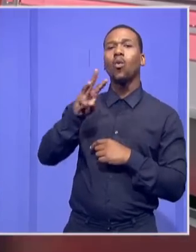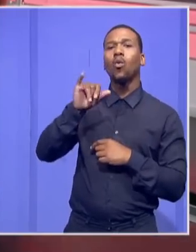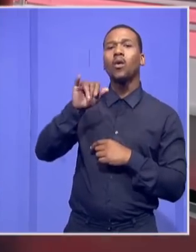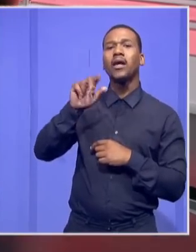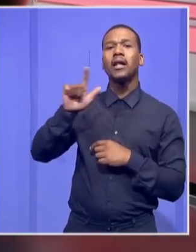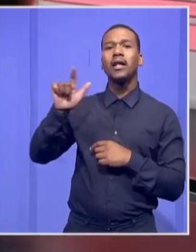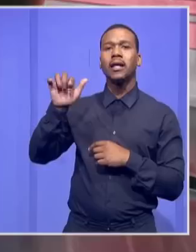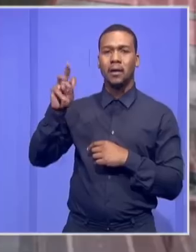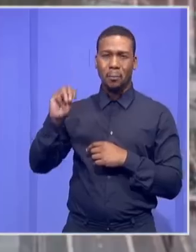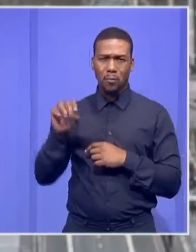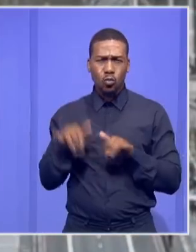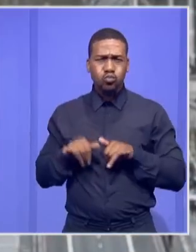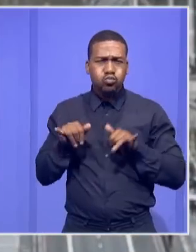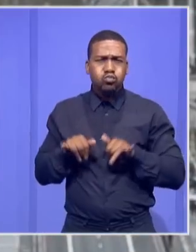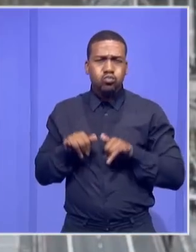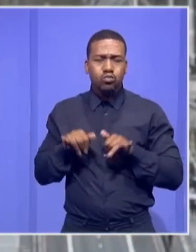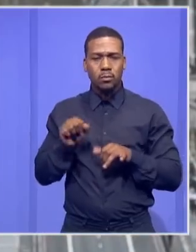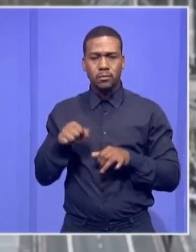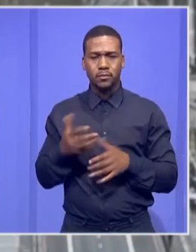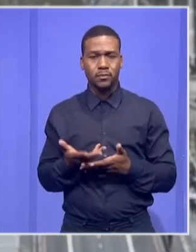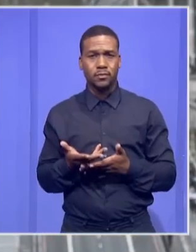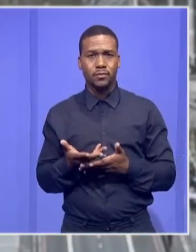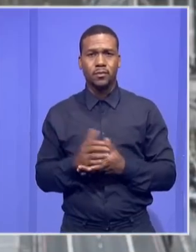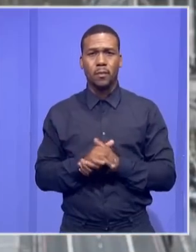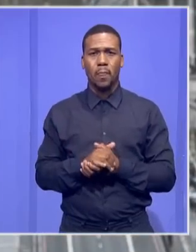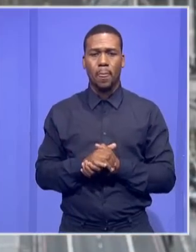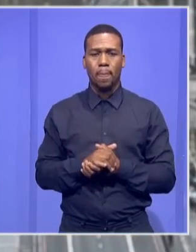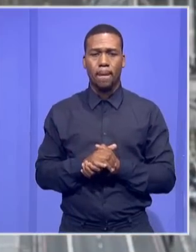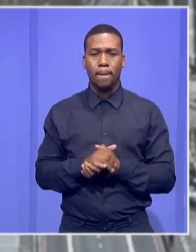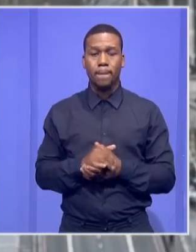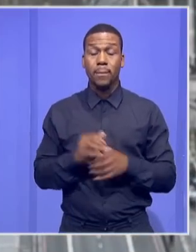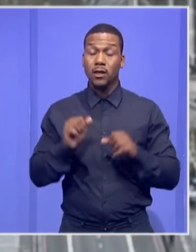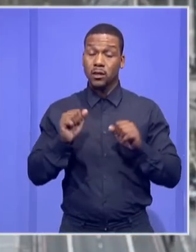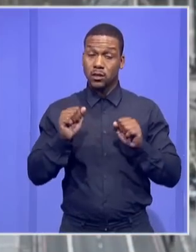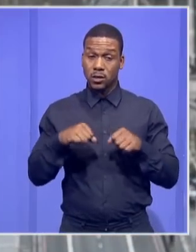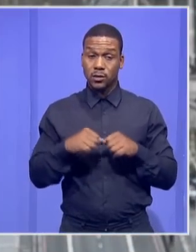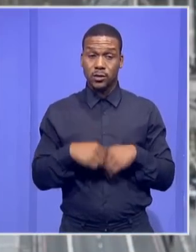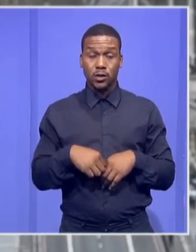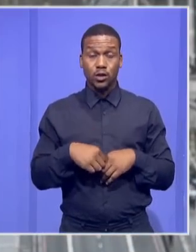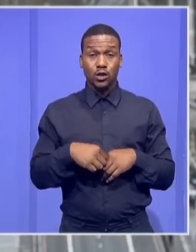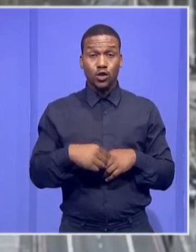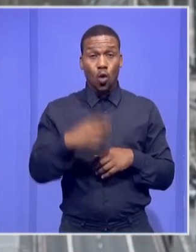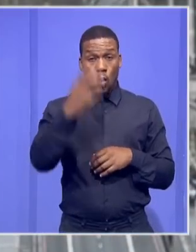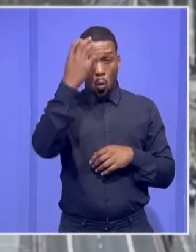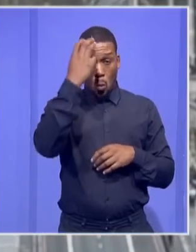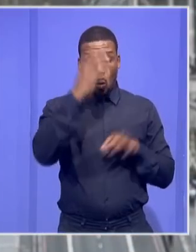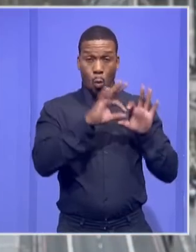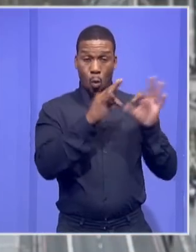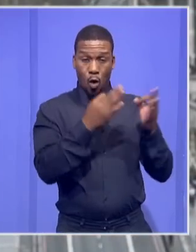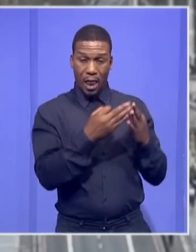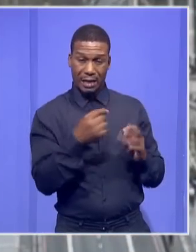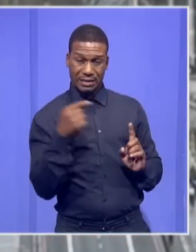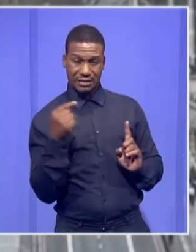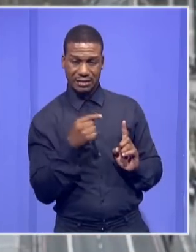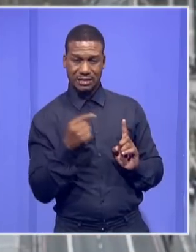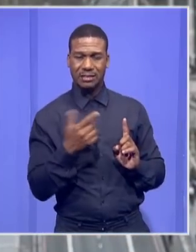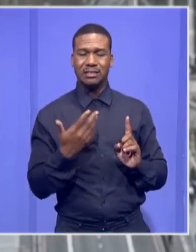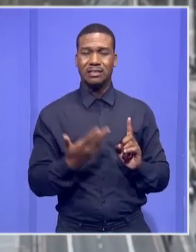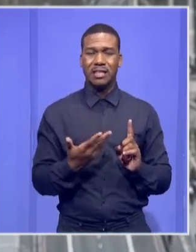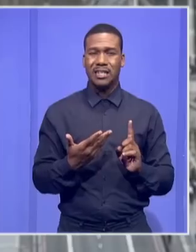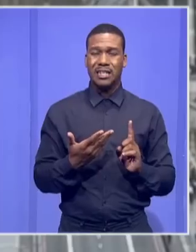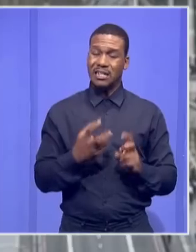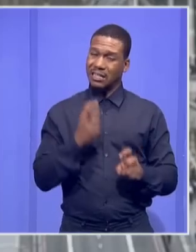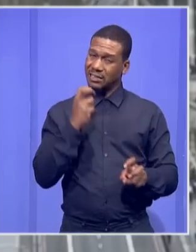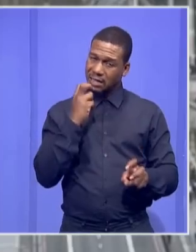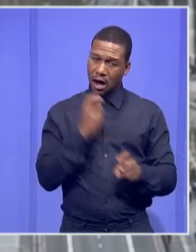Yeah, absolutely. The monarchy's role when it comes to the Commonwealth and comes to the history of the British Empire is a very difficult